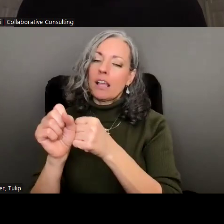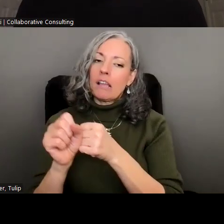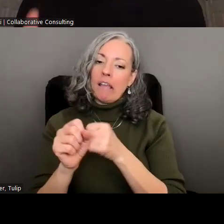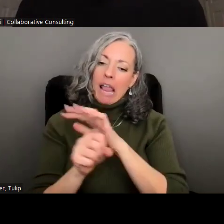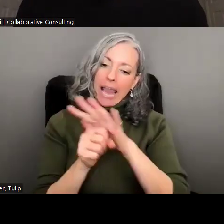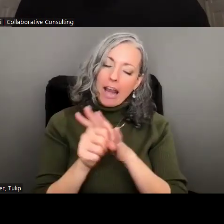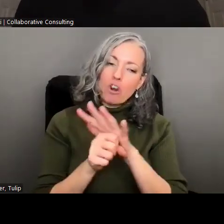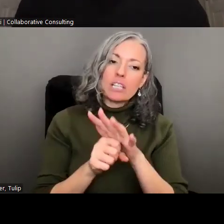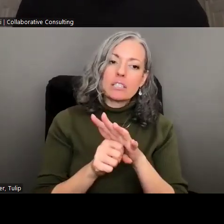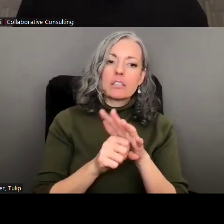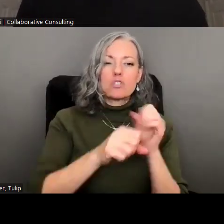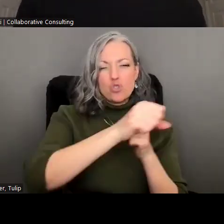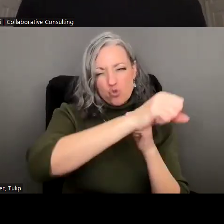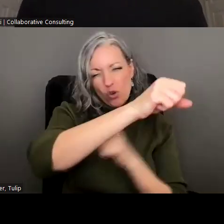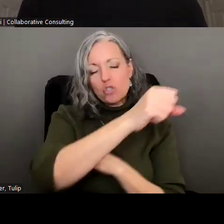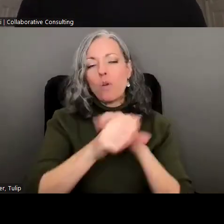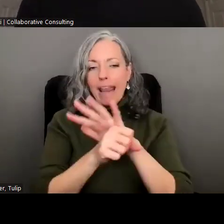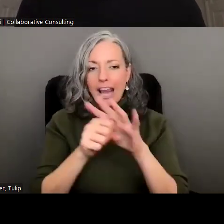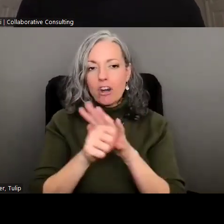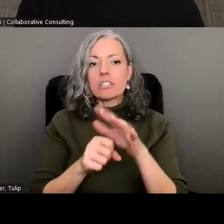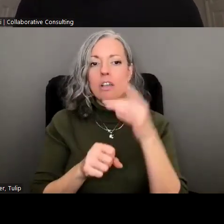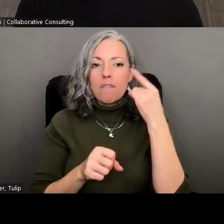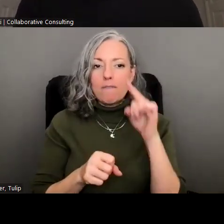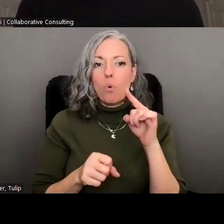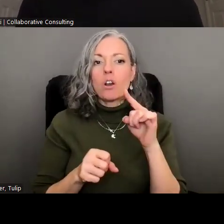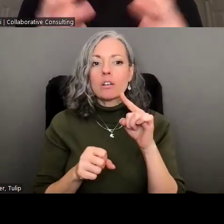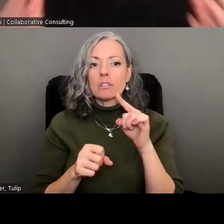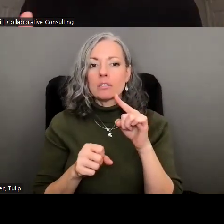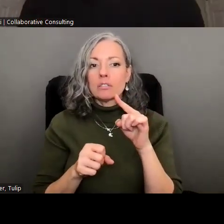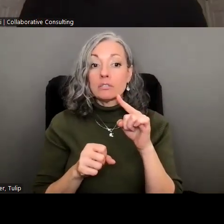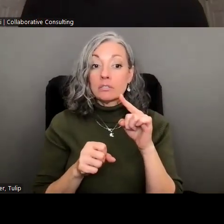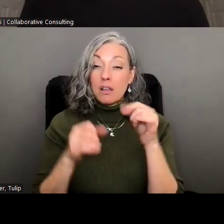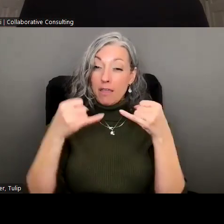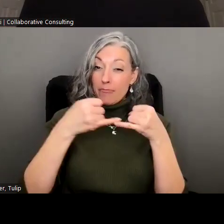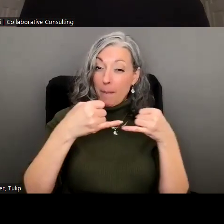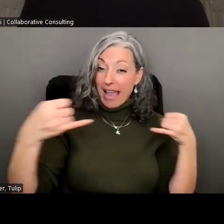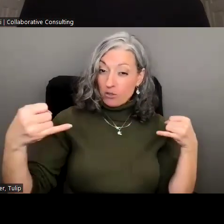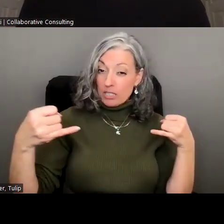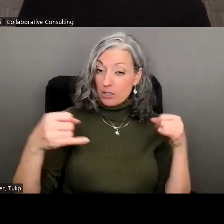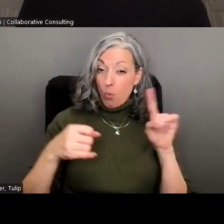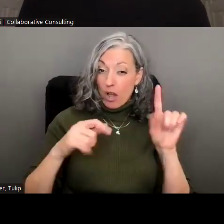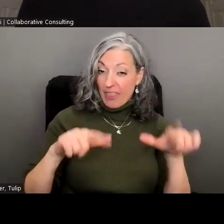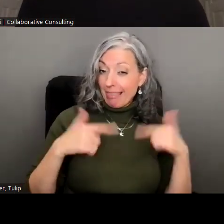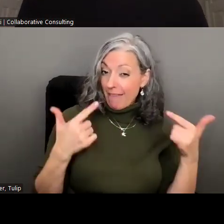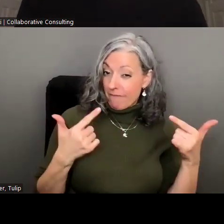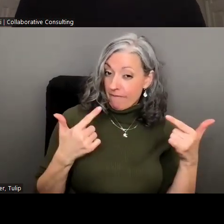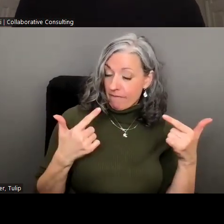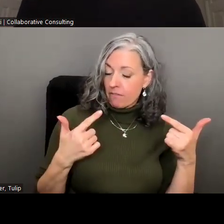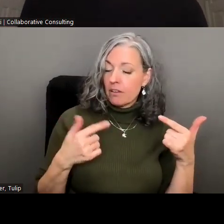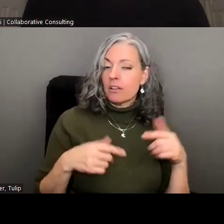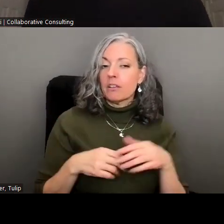areas, sort of structural areas to the California Aging Network, including the boundaries, the geographic boundaries of the